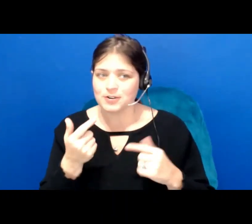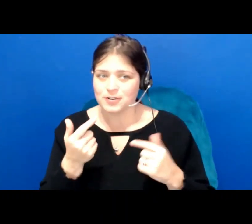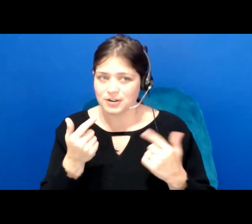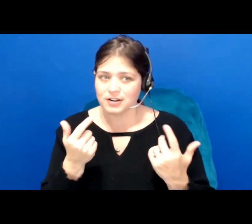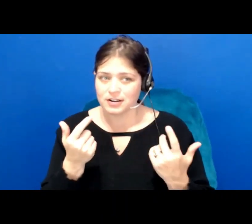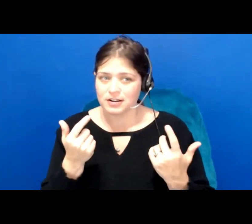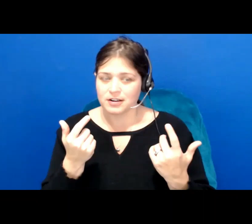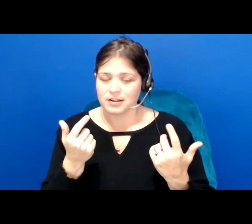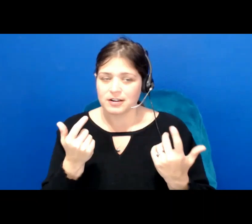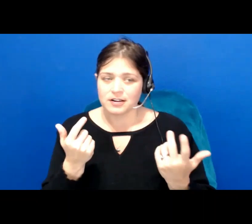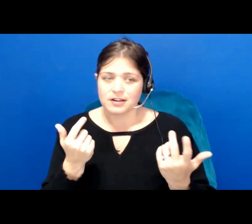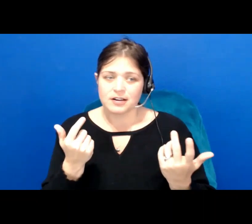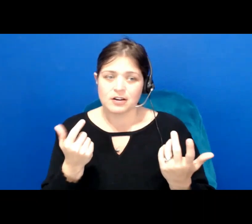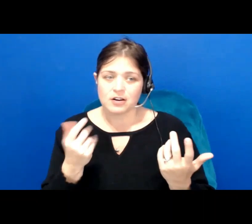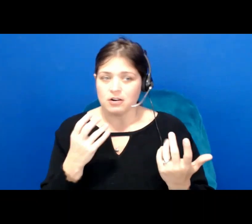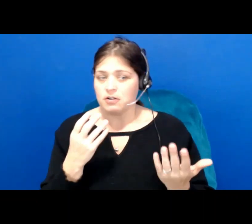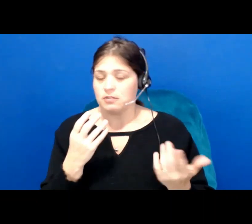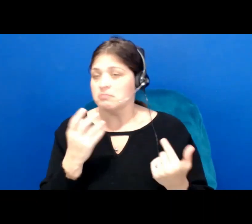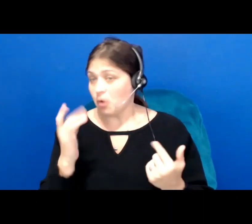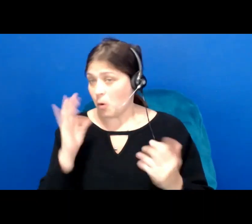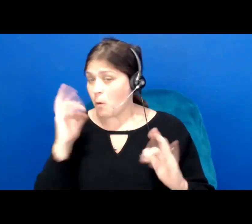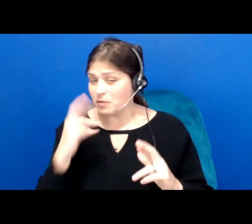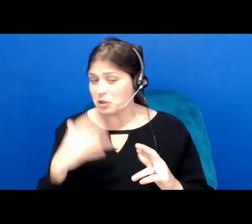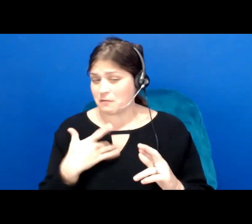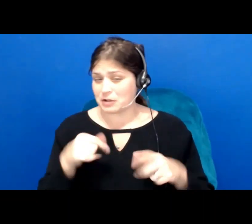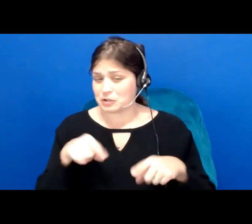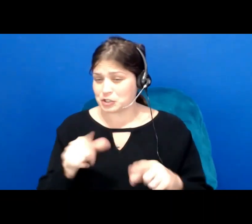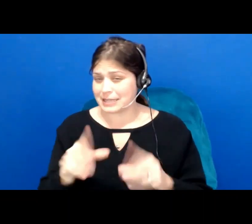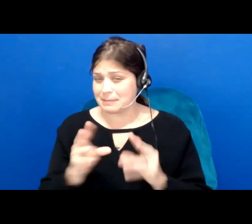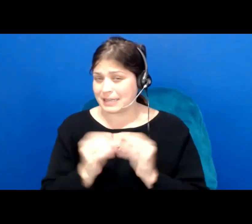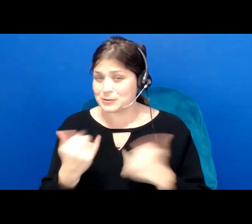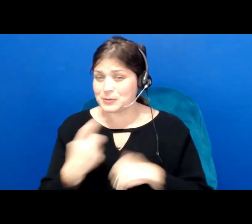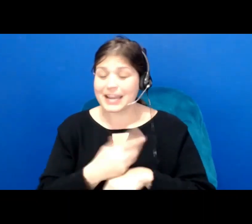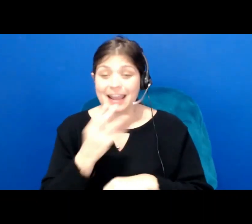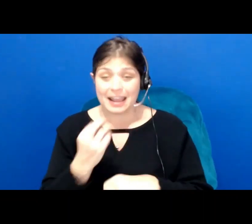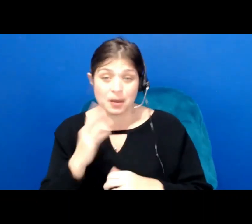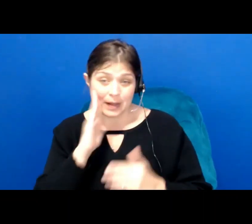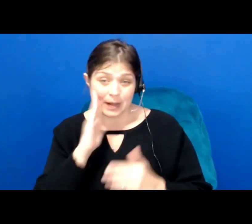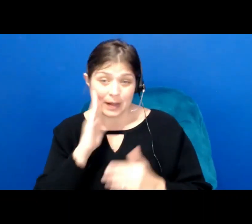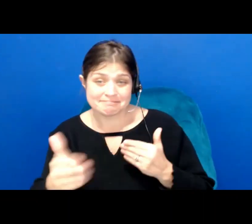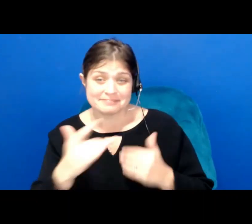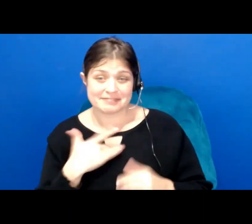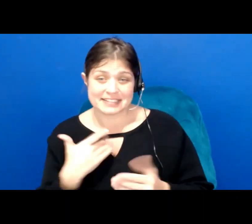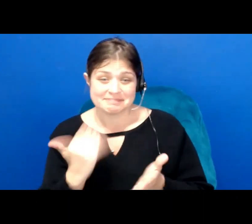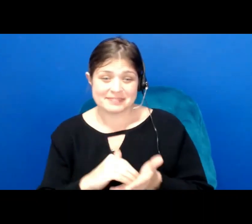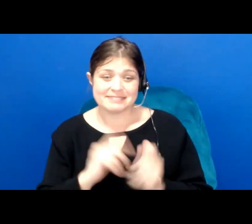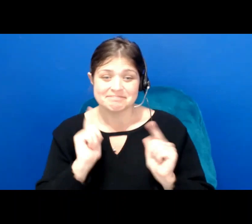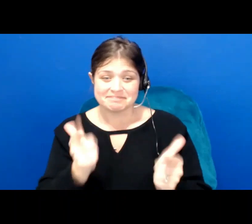might view it subsequently. And with that, we will conclude. Thank you.